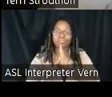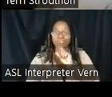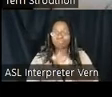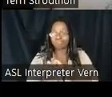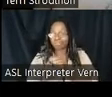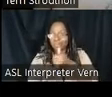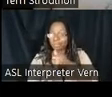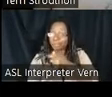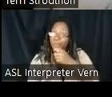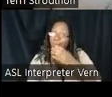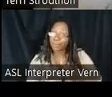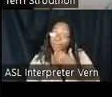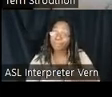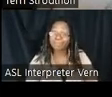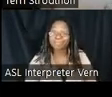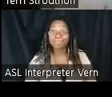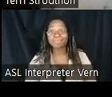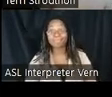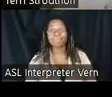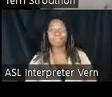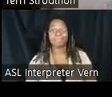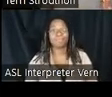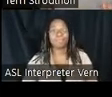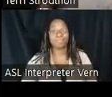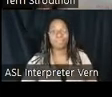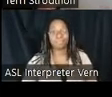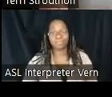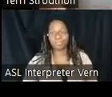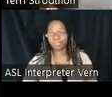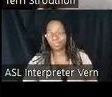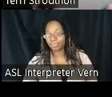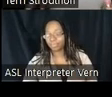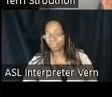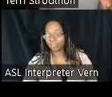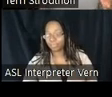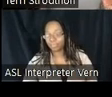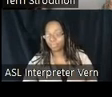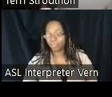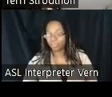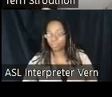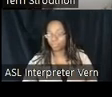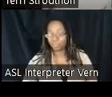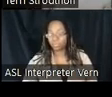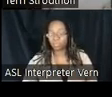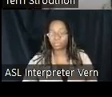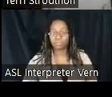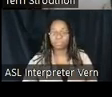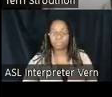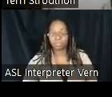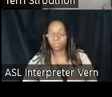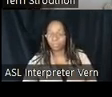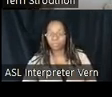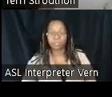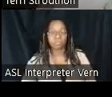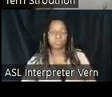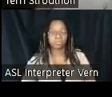who you are. And so it's a different way of doing the work. And what does that